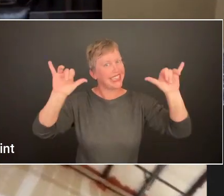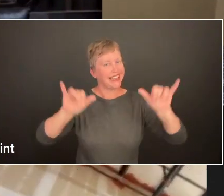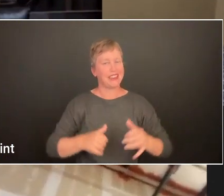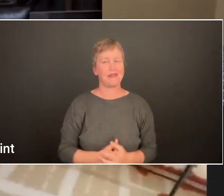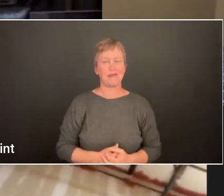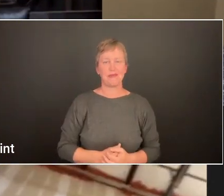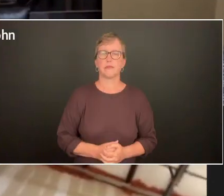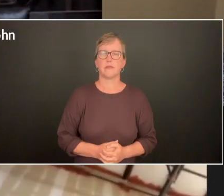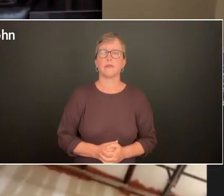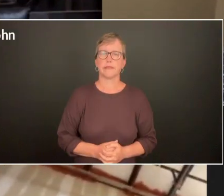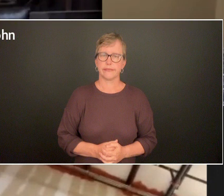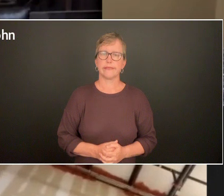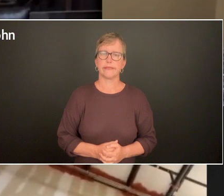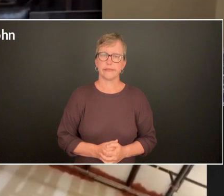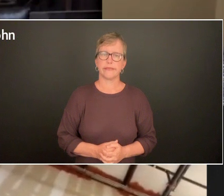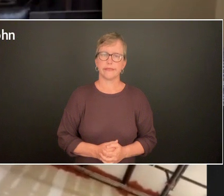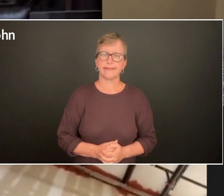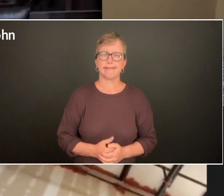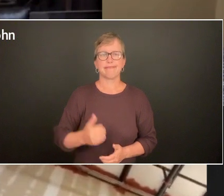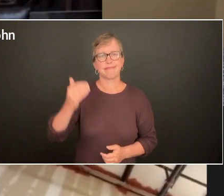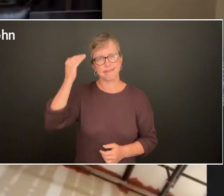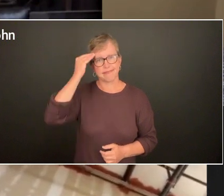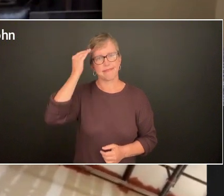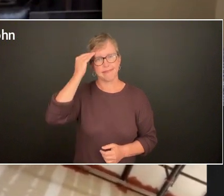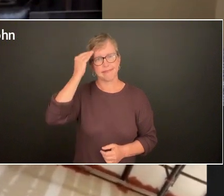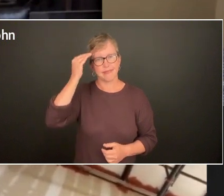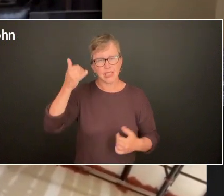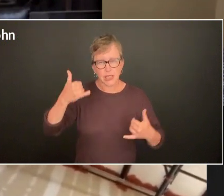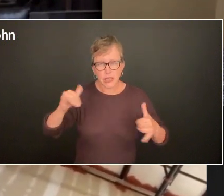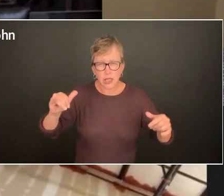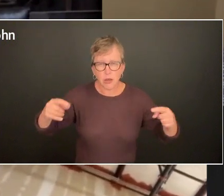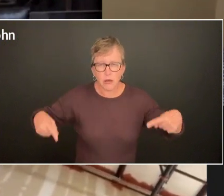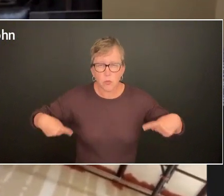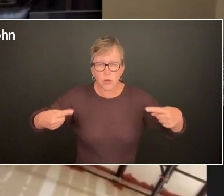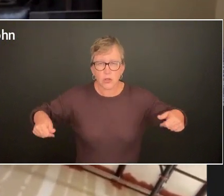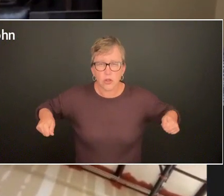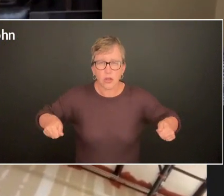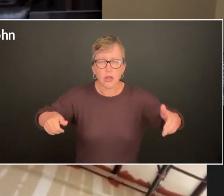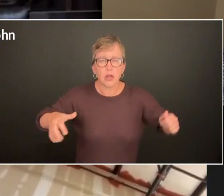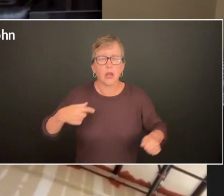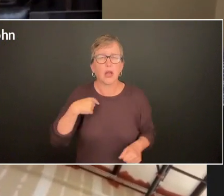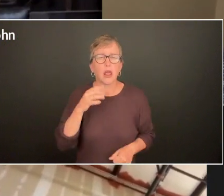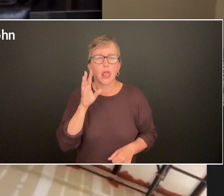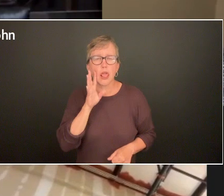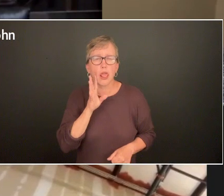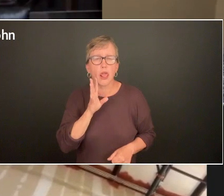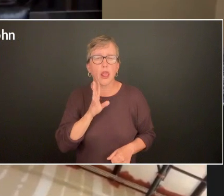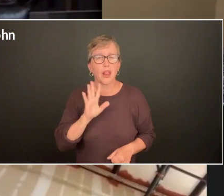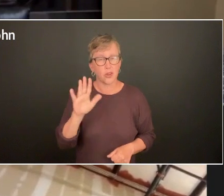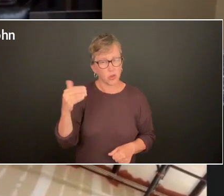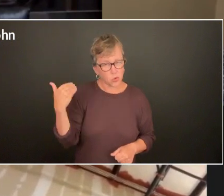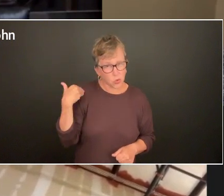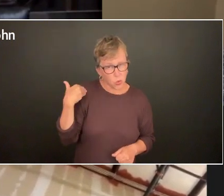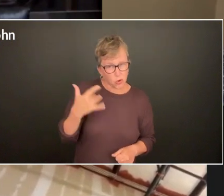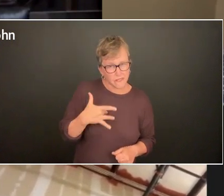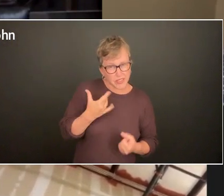manual wheelchair. Yeah, I know. So you're still in the manual wheelchair, which I'm so jealous, Clint. But